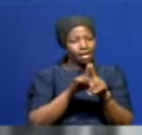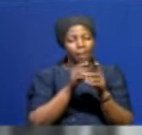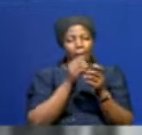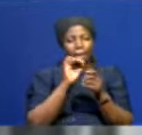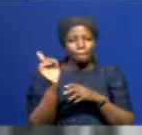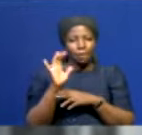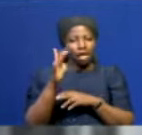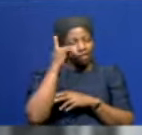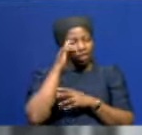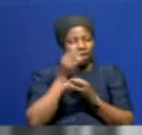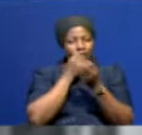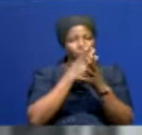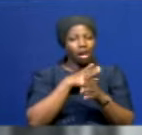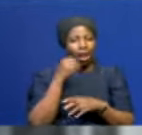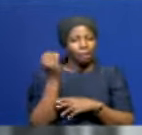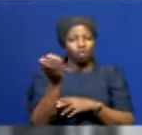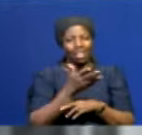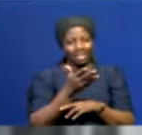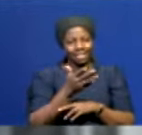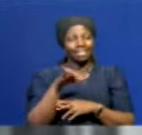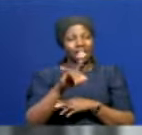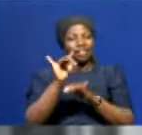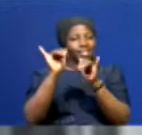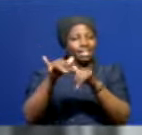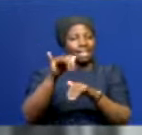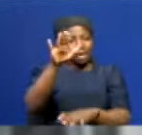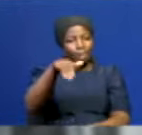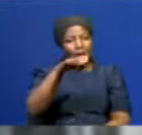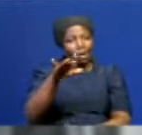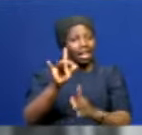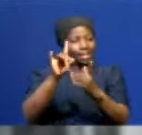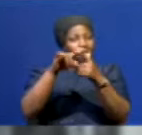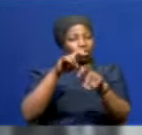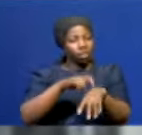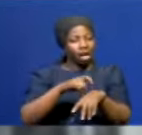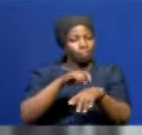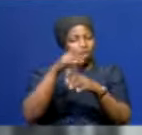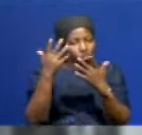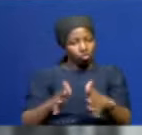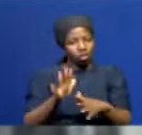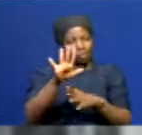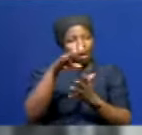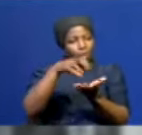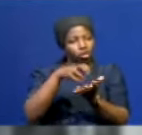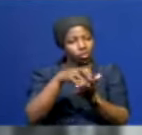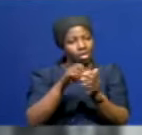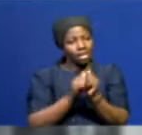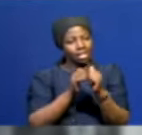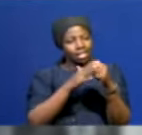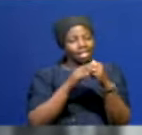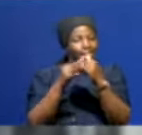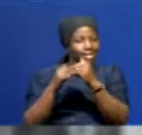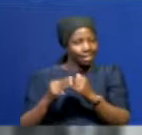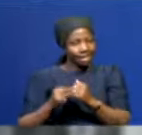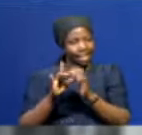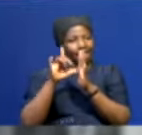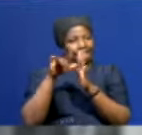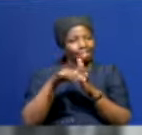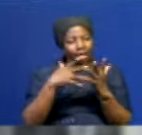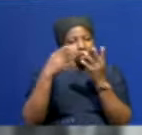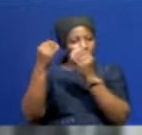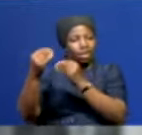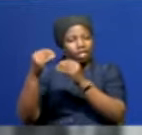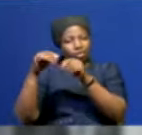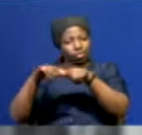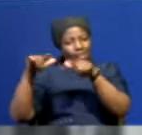and Broadcasting. He remained in Parliament until he lost his seat in 1988, then settled on his farm